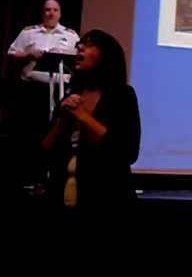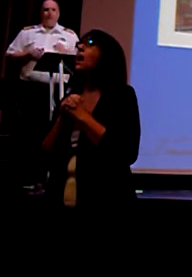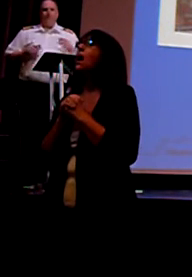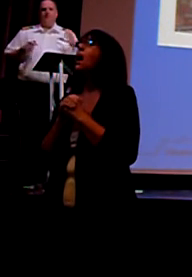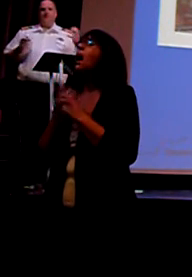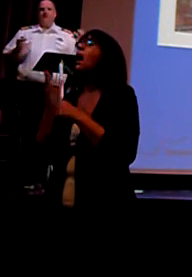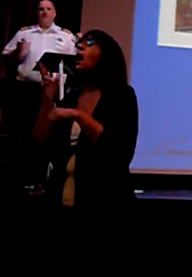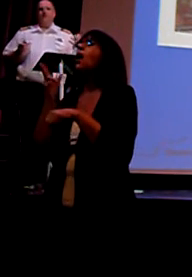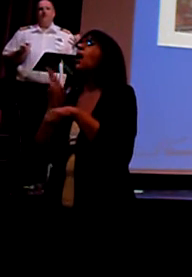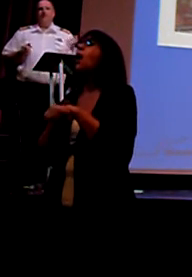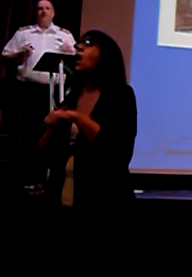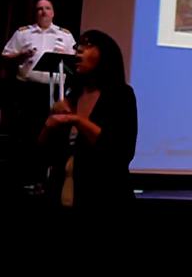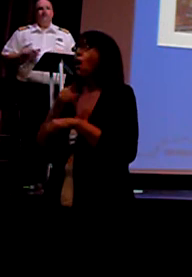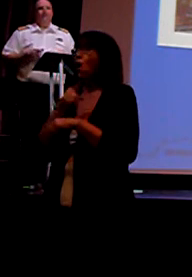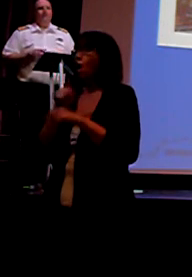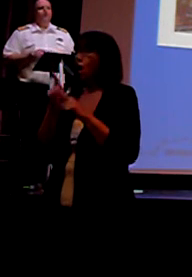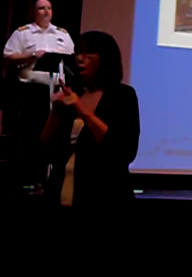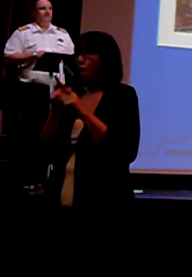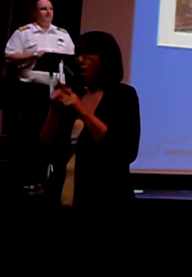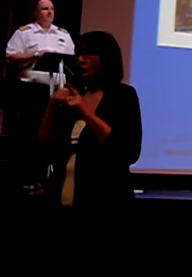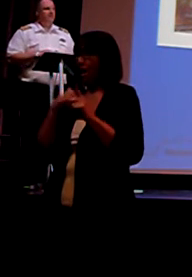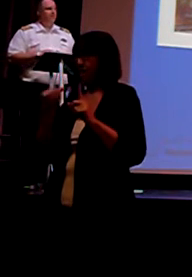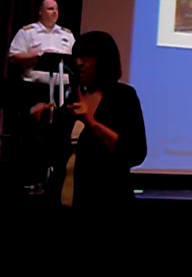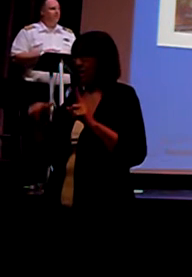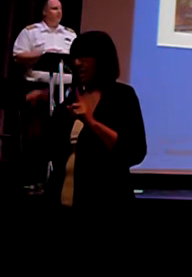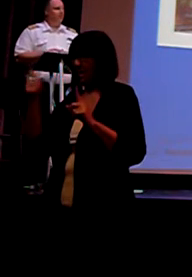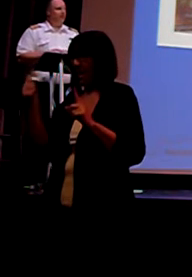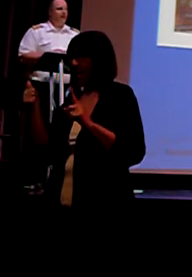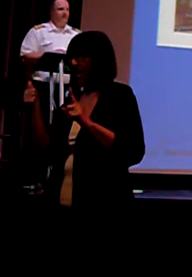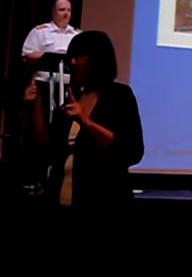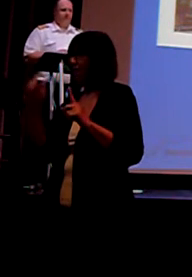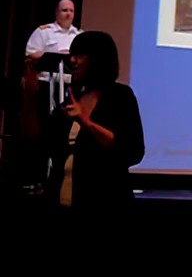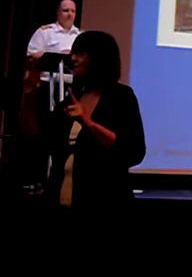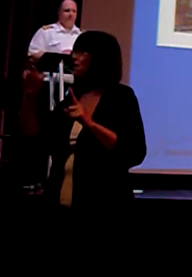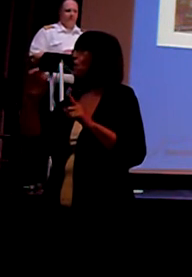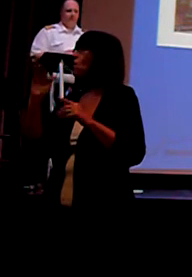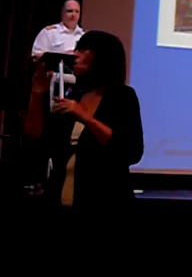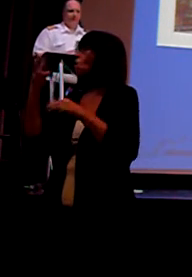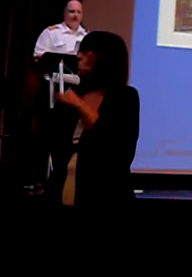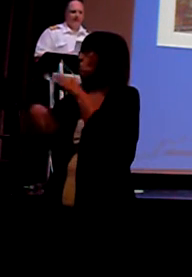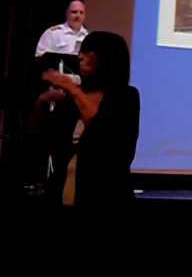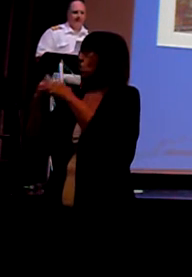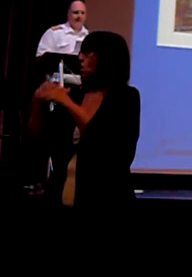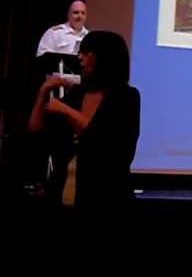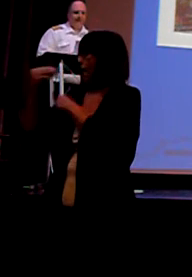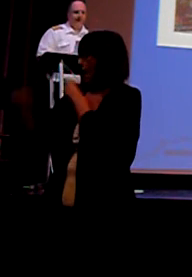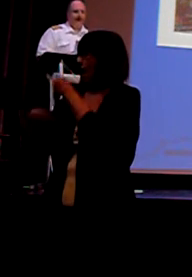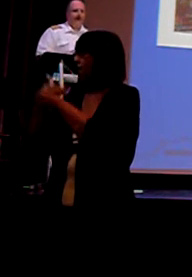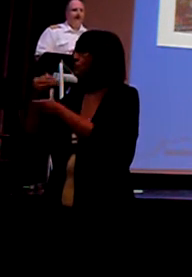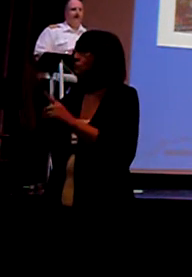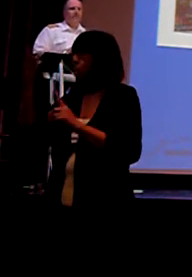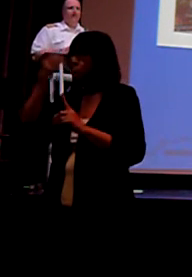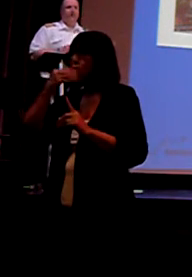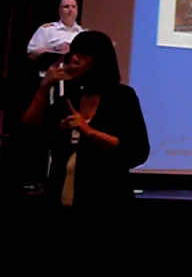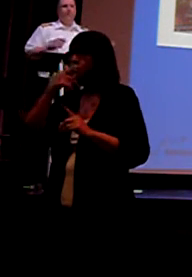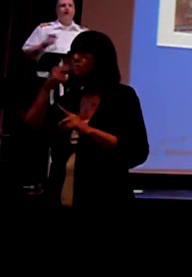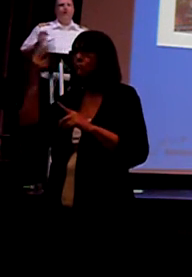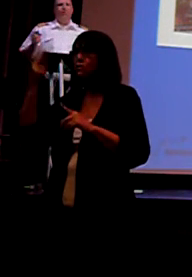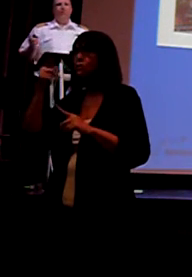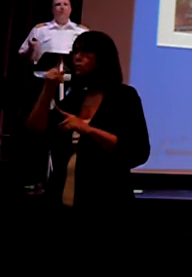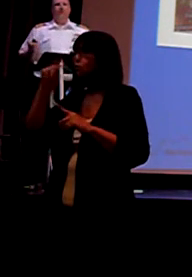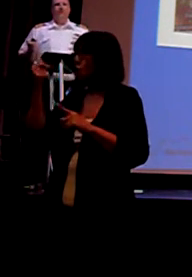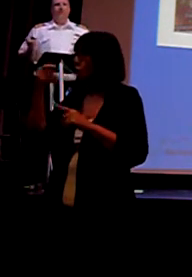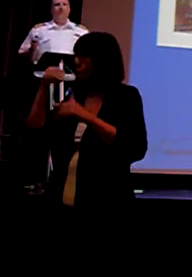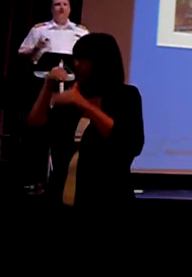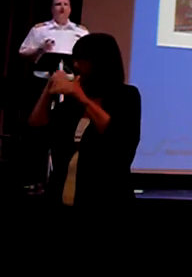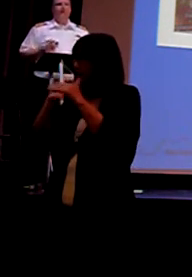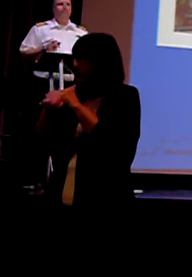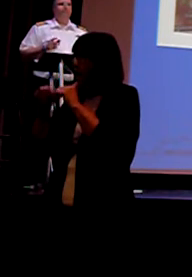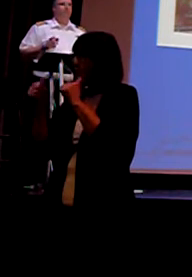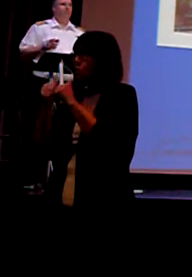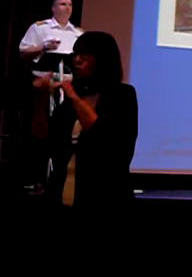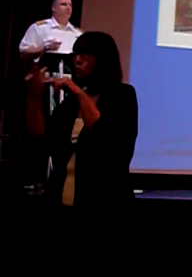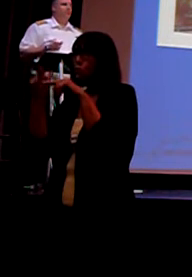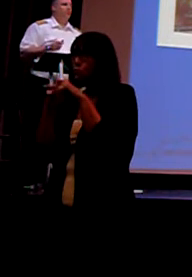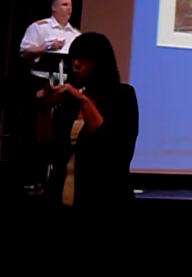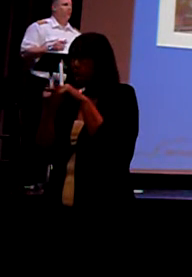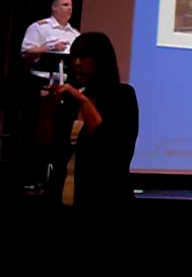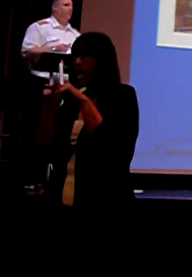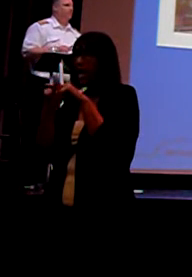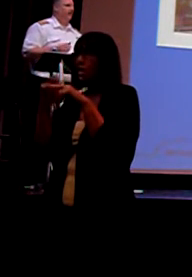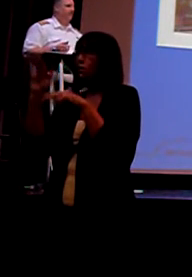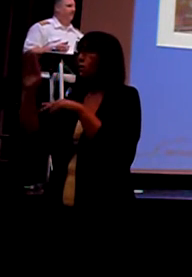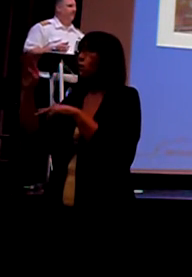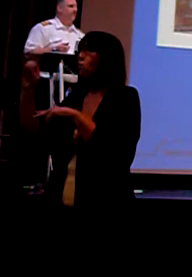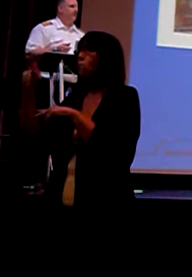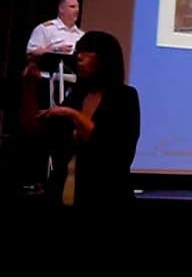Of course, this is also another UNESCO World Heritage site, and you can only go with train, boats,